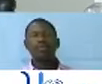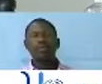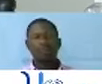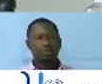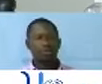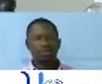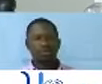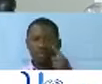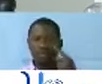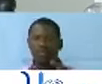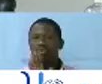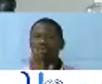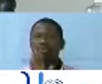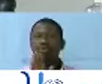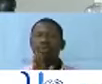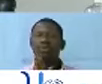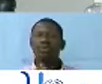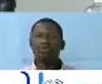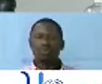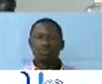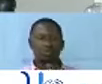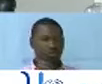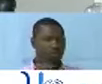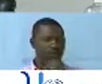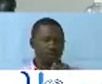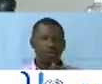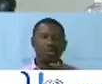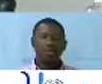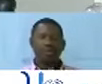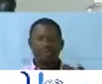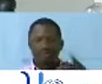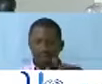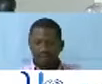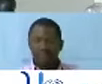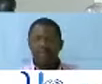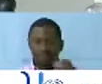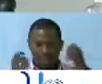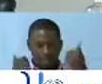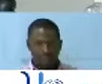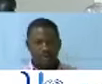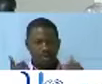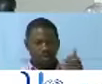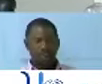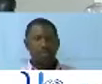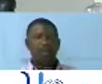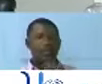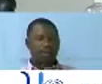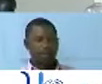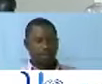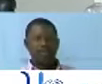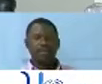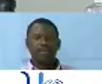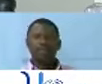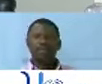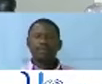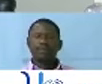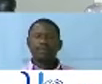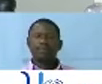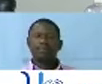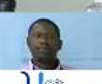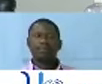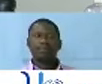some instances of interference, Mr. Chairman. Report bin bin ani nang Mr. Chairman wane nachi na